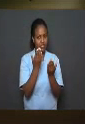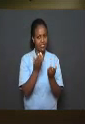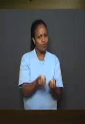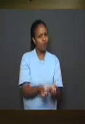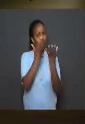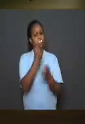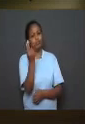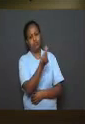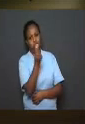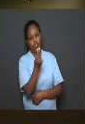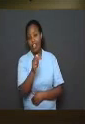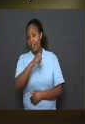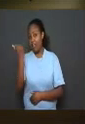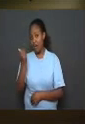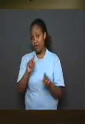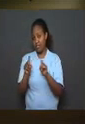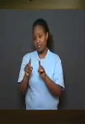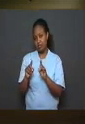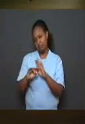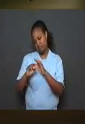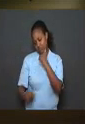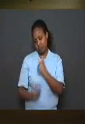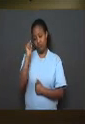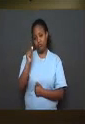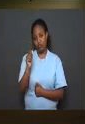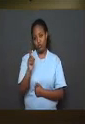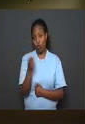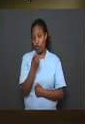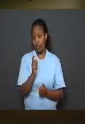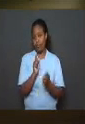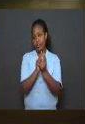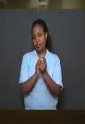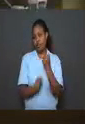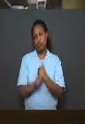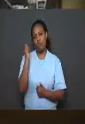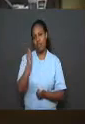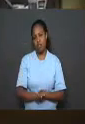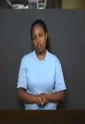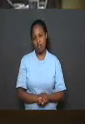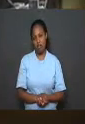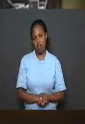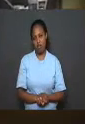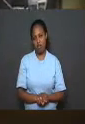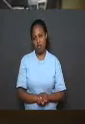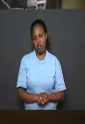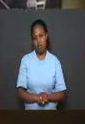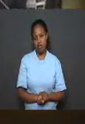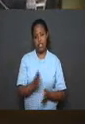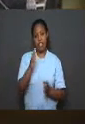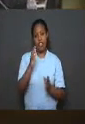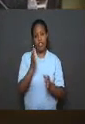excessively and another group is hurt by the relationship. The justice